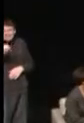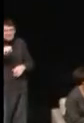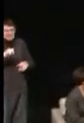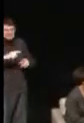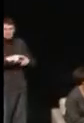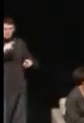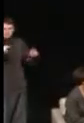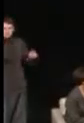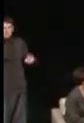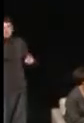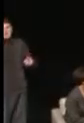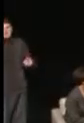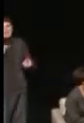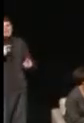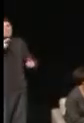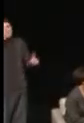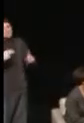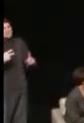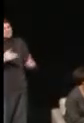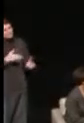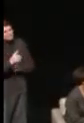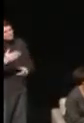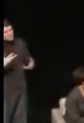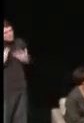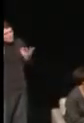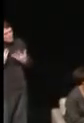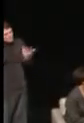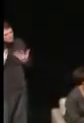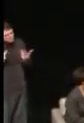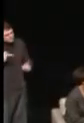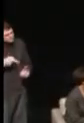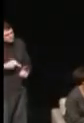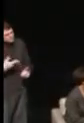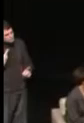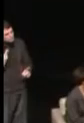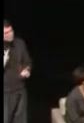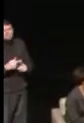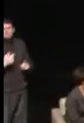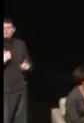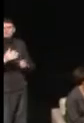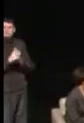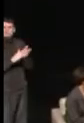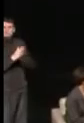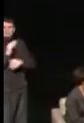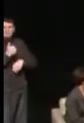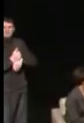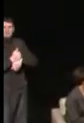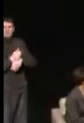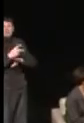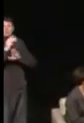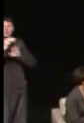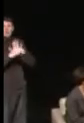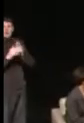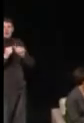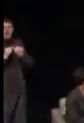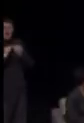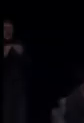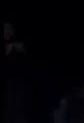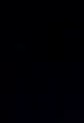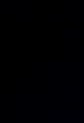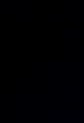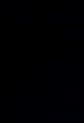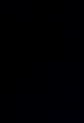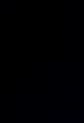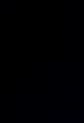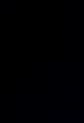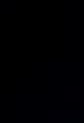the perspective of youth. We look forward to creating a sustainable program that has the potential to populate